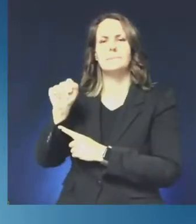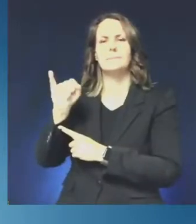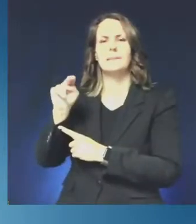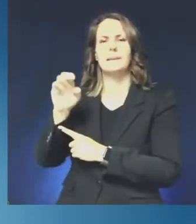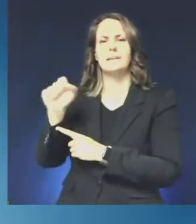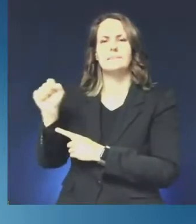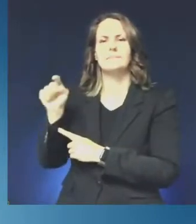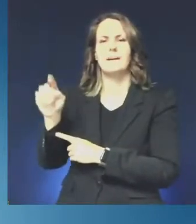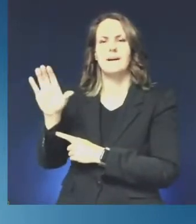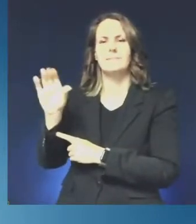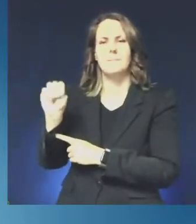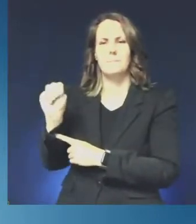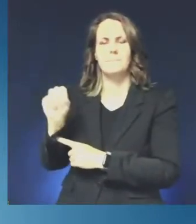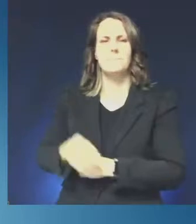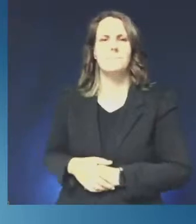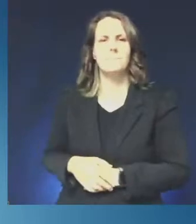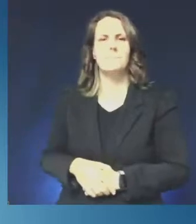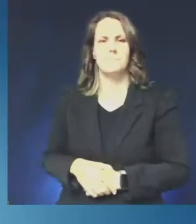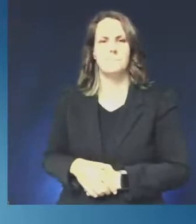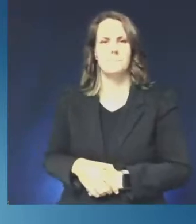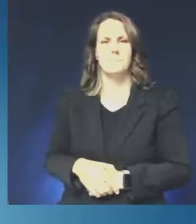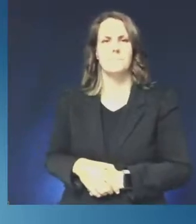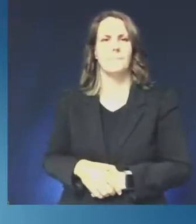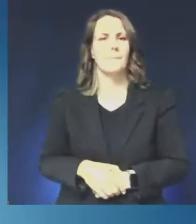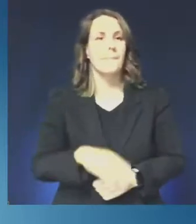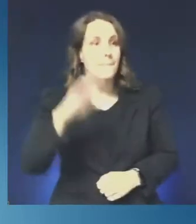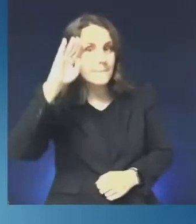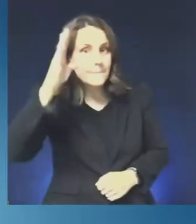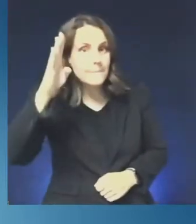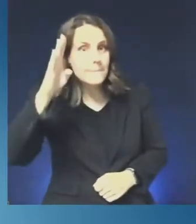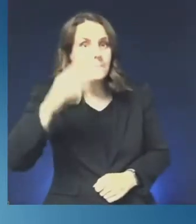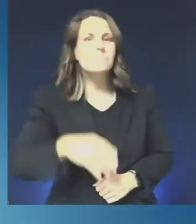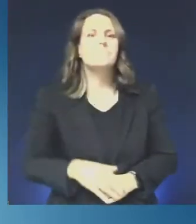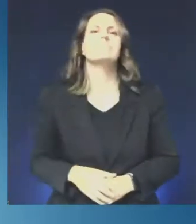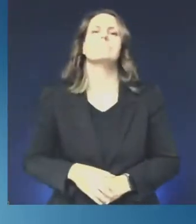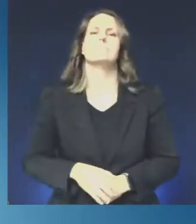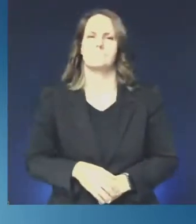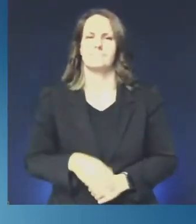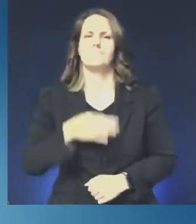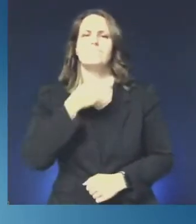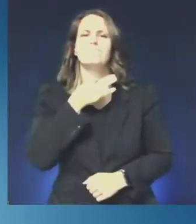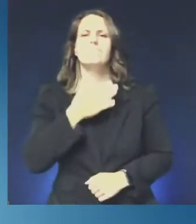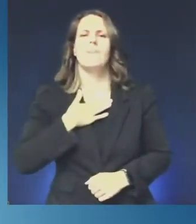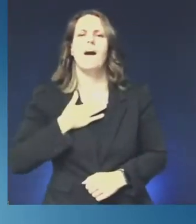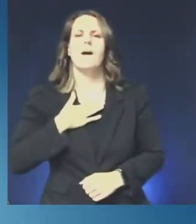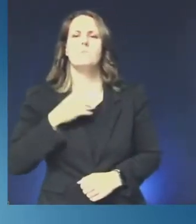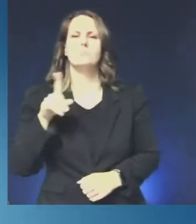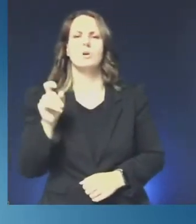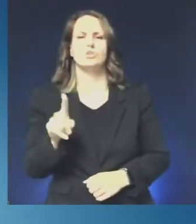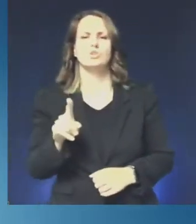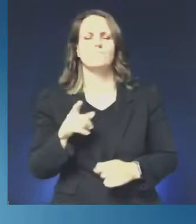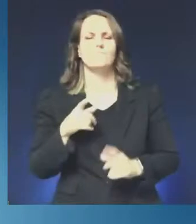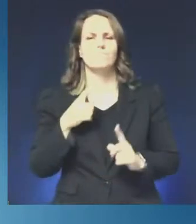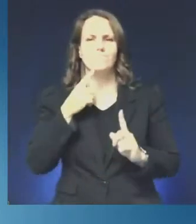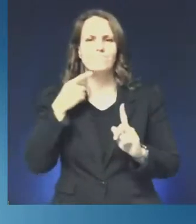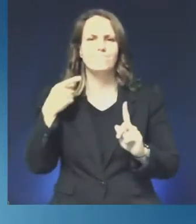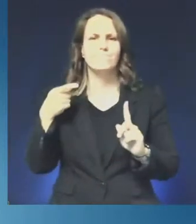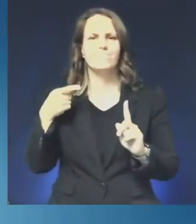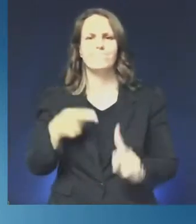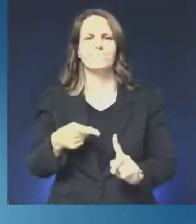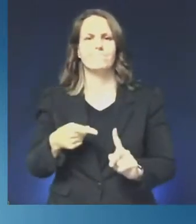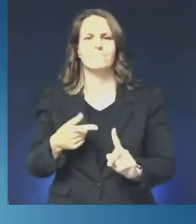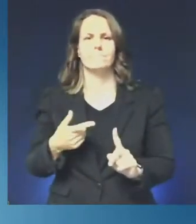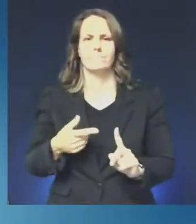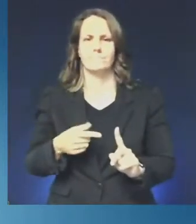Hi, thank you for taking my question. I'm wondering if you can provide any information about the length of hospital stays for people being hospitalized with